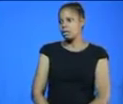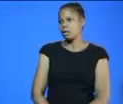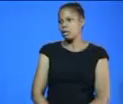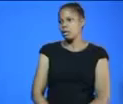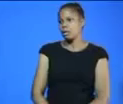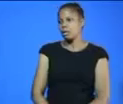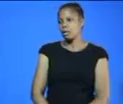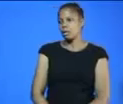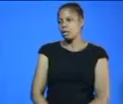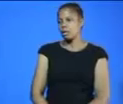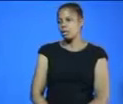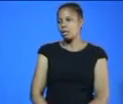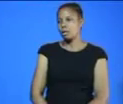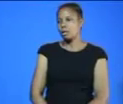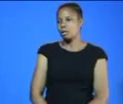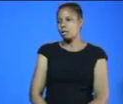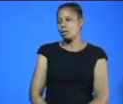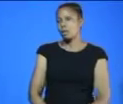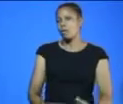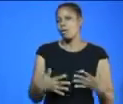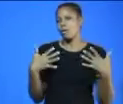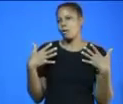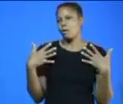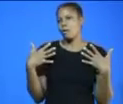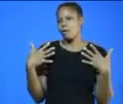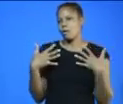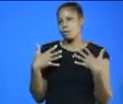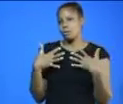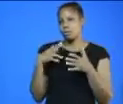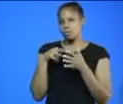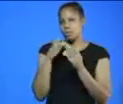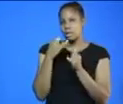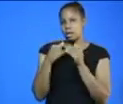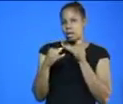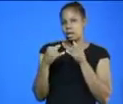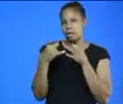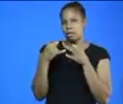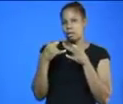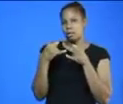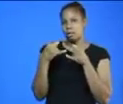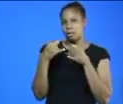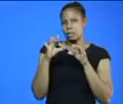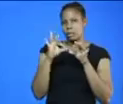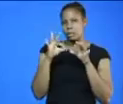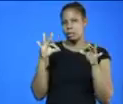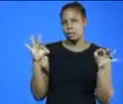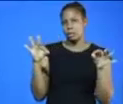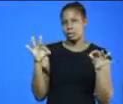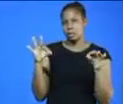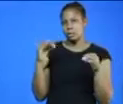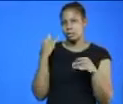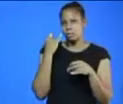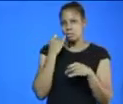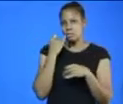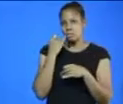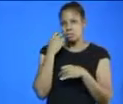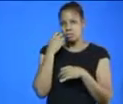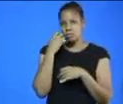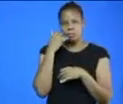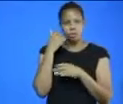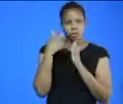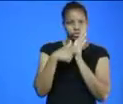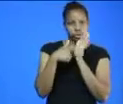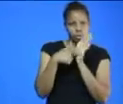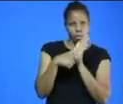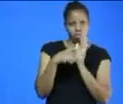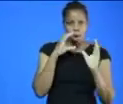I saw that. What I am fearful to read is the last part. So if you're verifying that, my